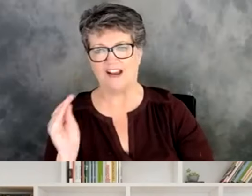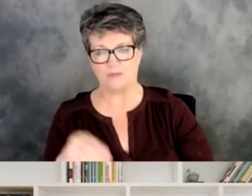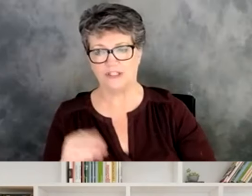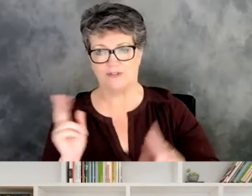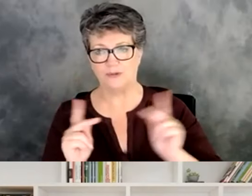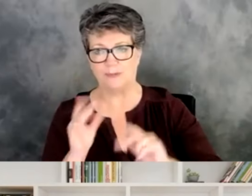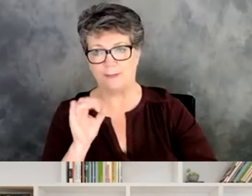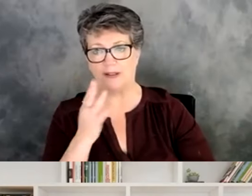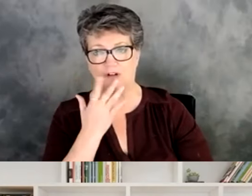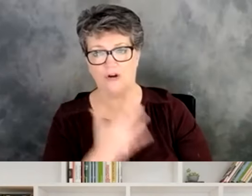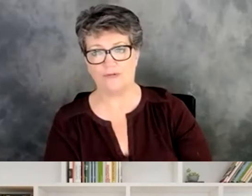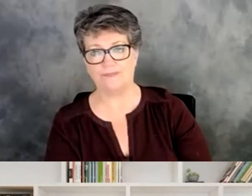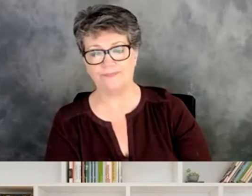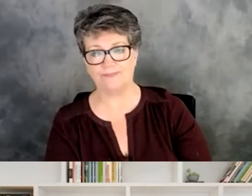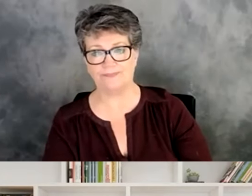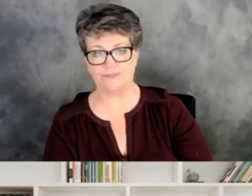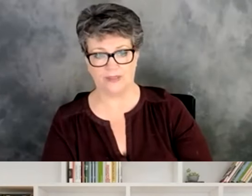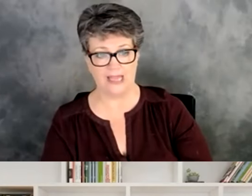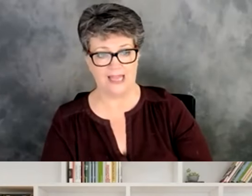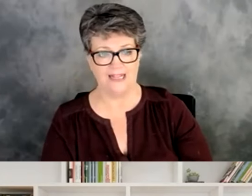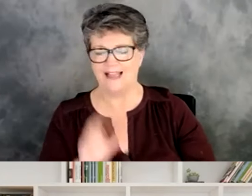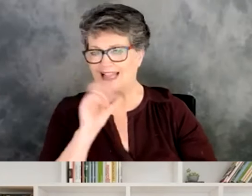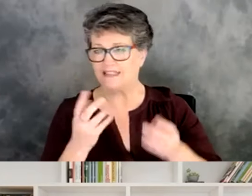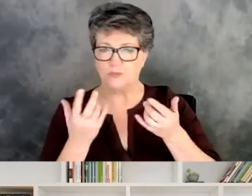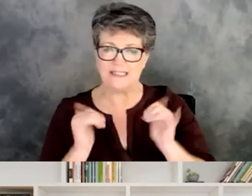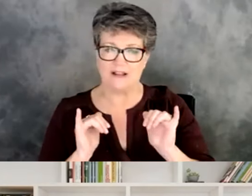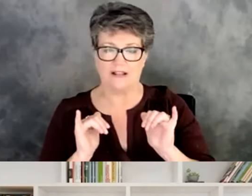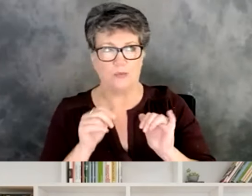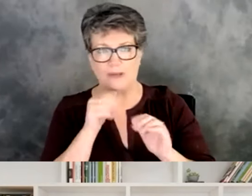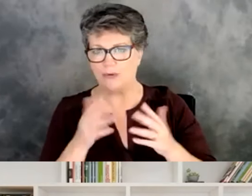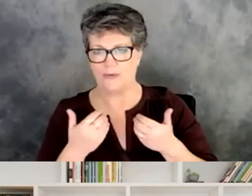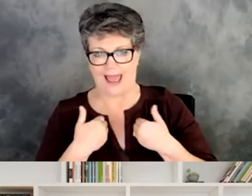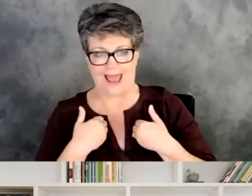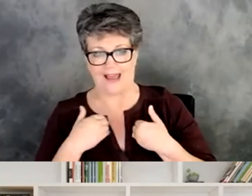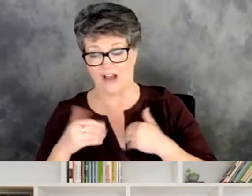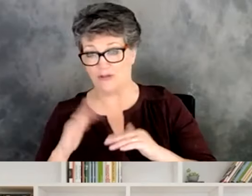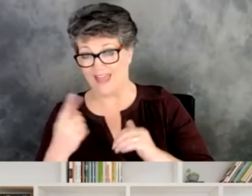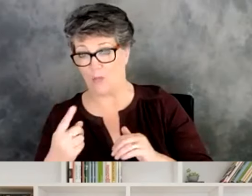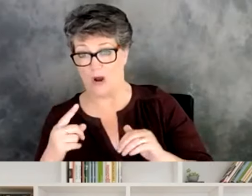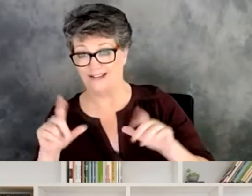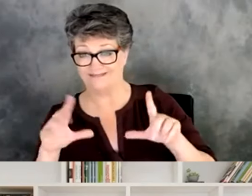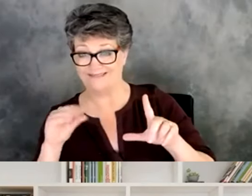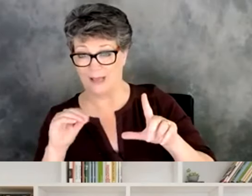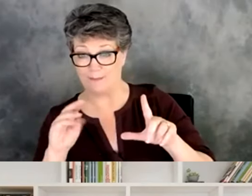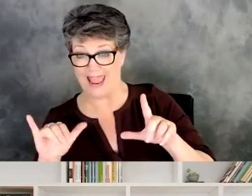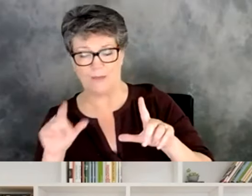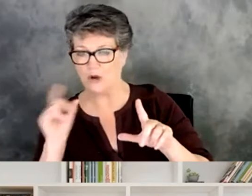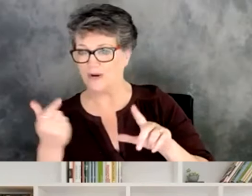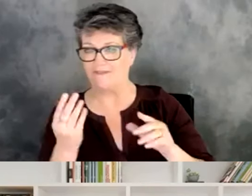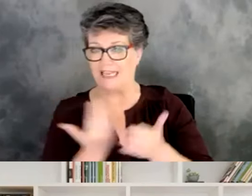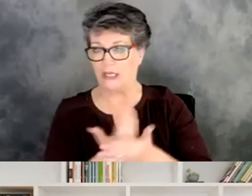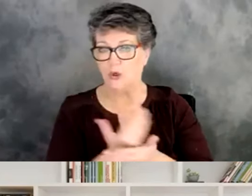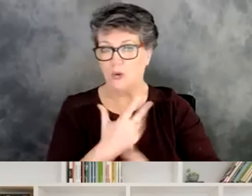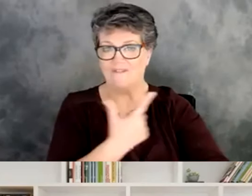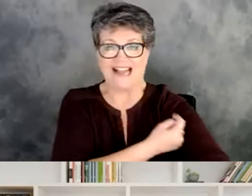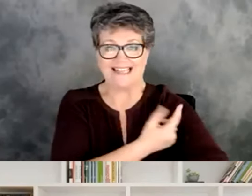of color. But I guess we still, like, we don't have, other than that one snapshot in May, we don't have updated